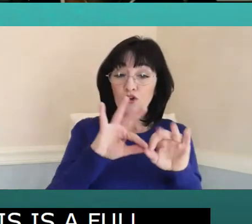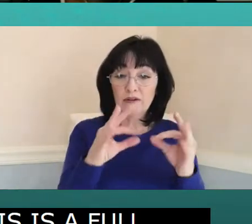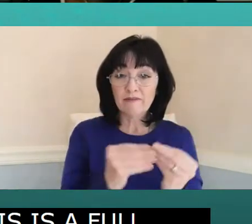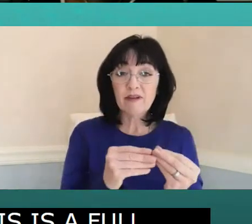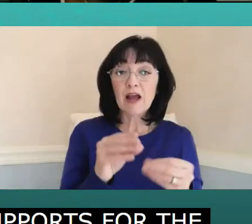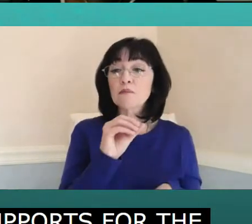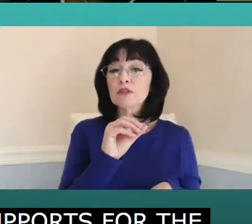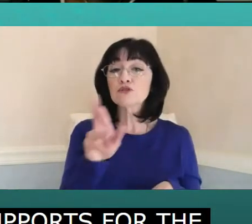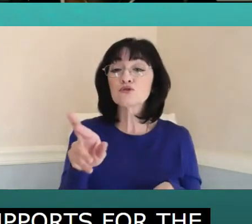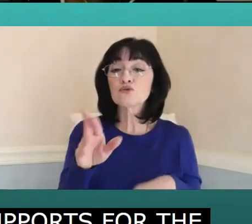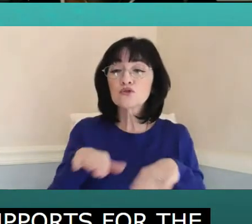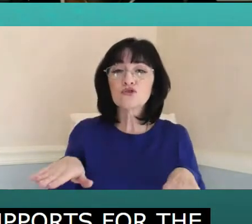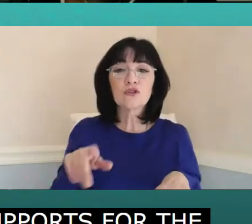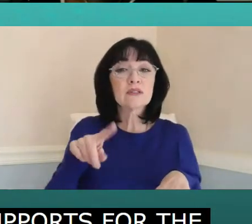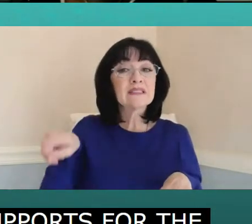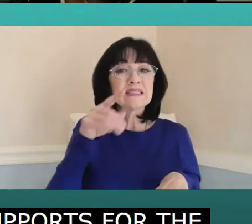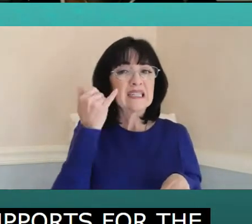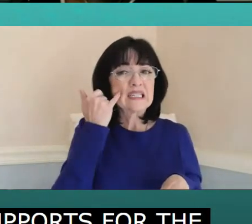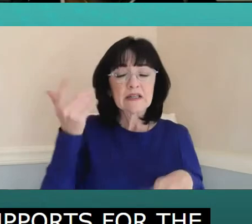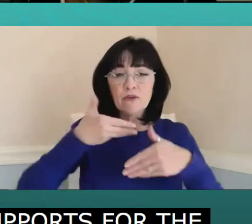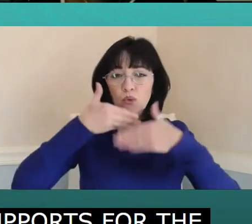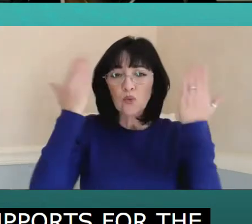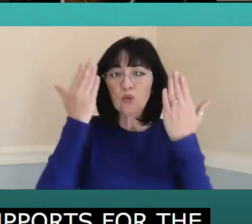easily have access to internet?